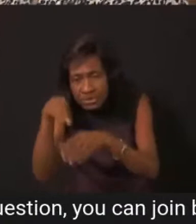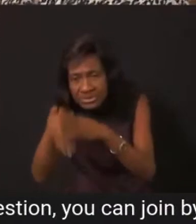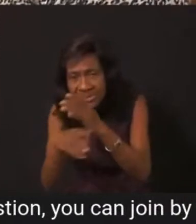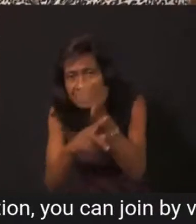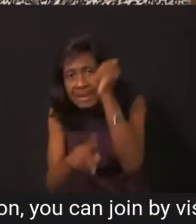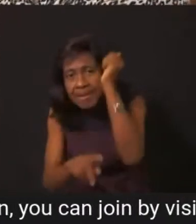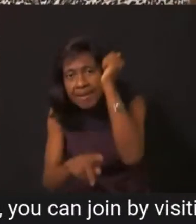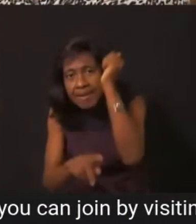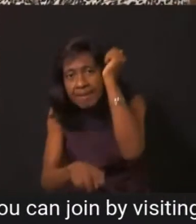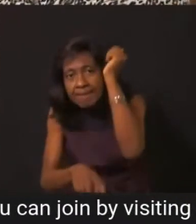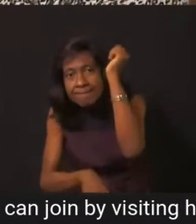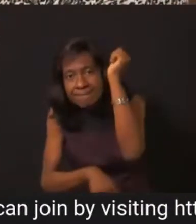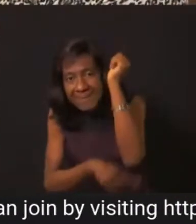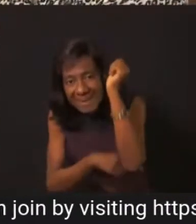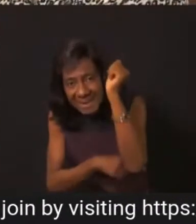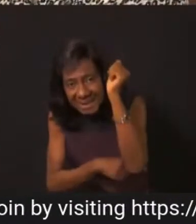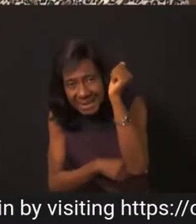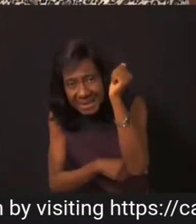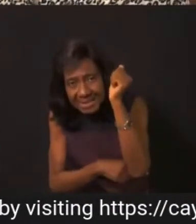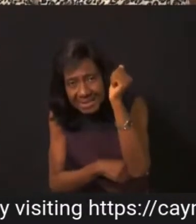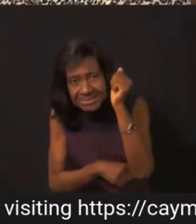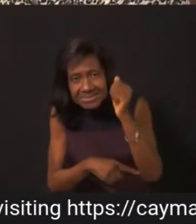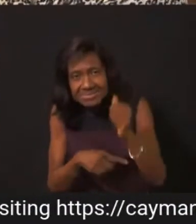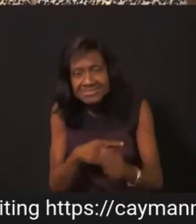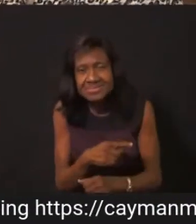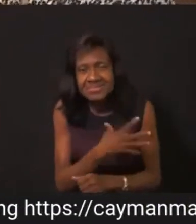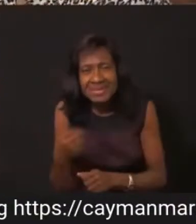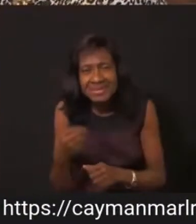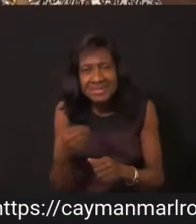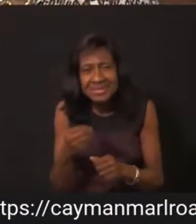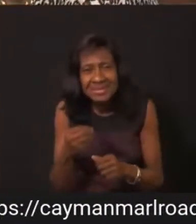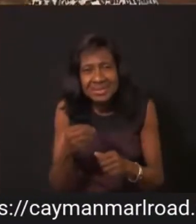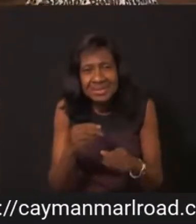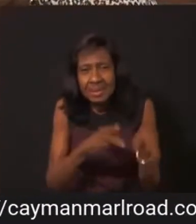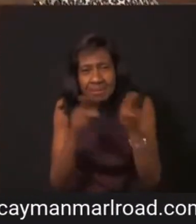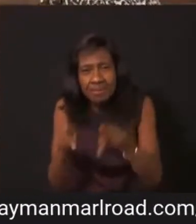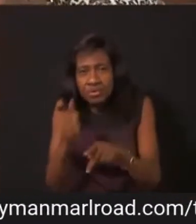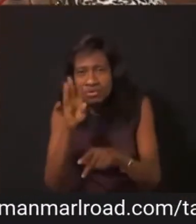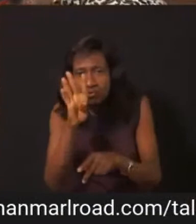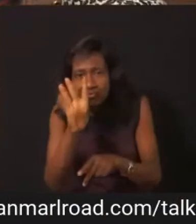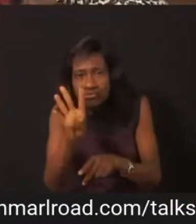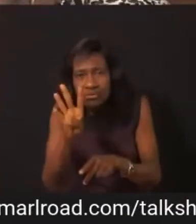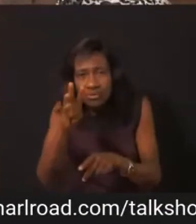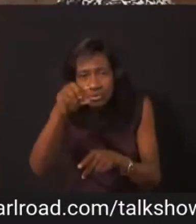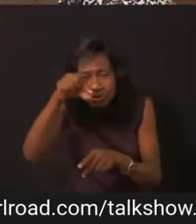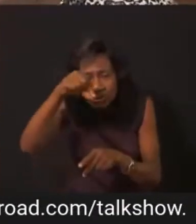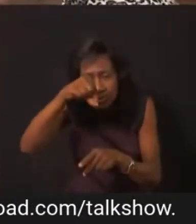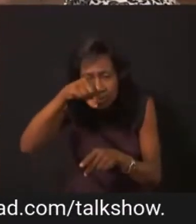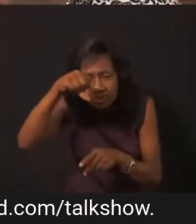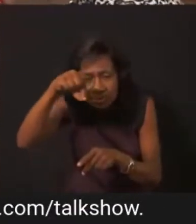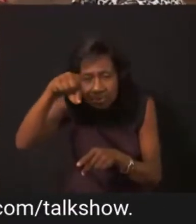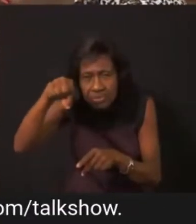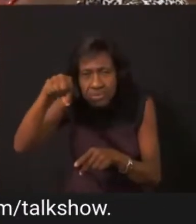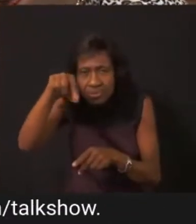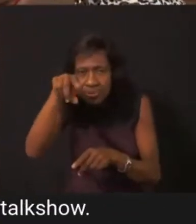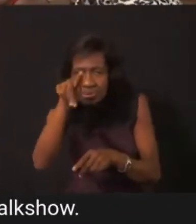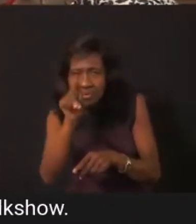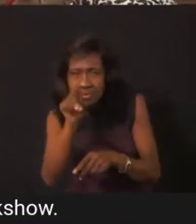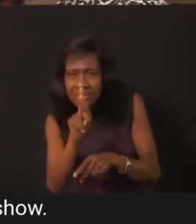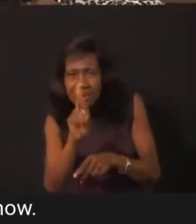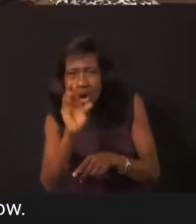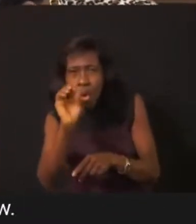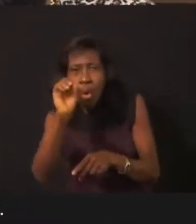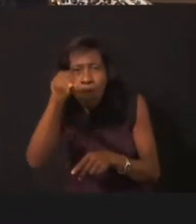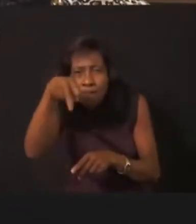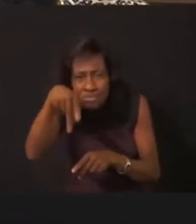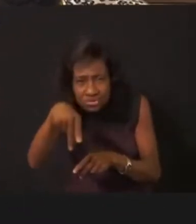Put that on. Yep. Okay. And then put 4 drops into the S. That's I'll just show everybody the strip.